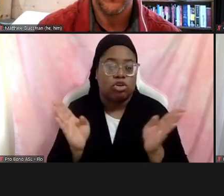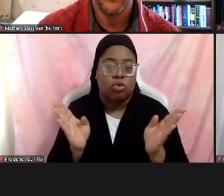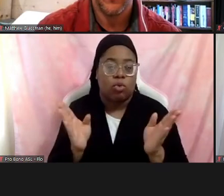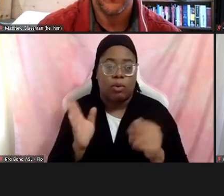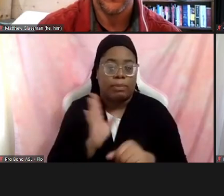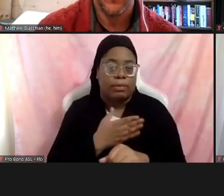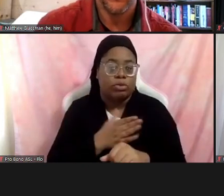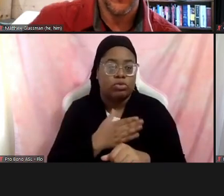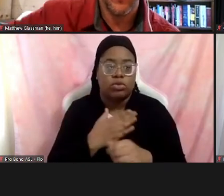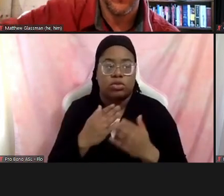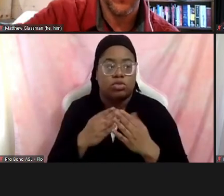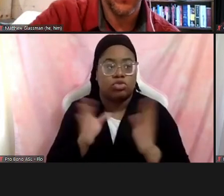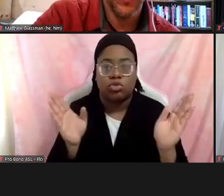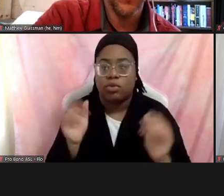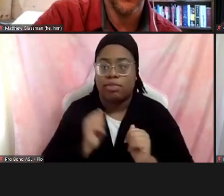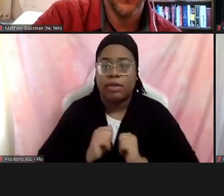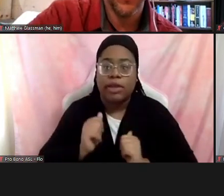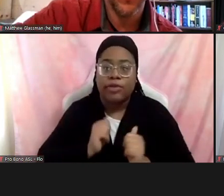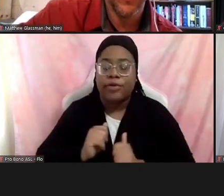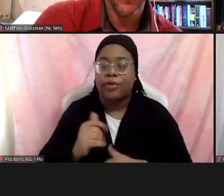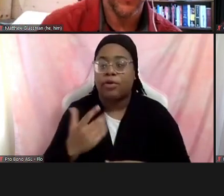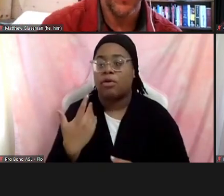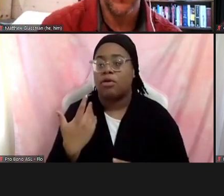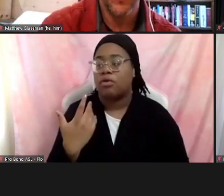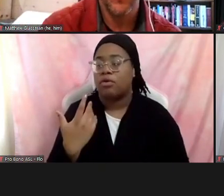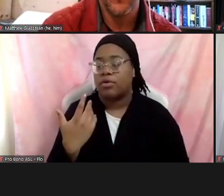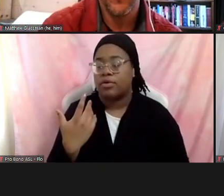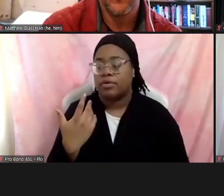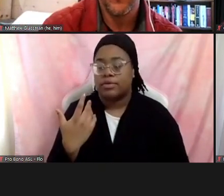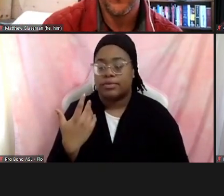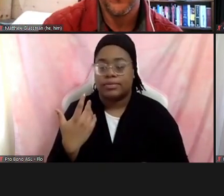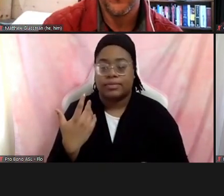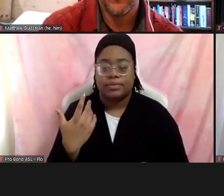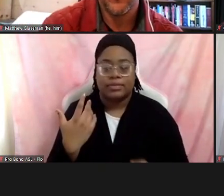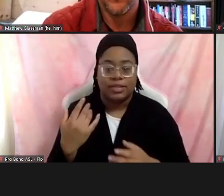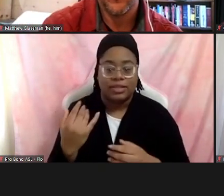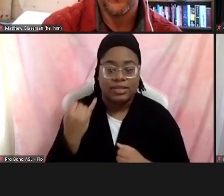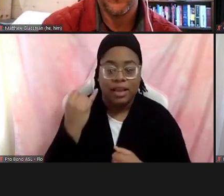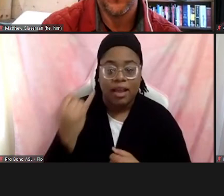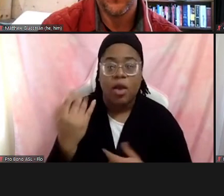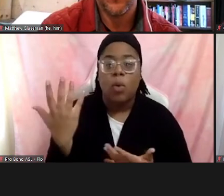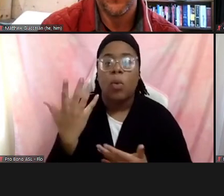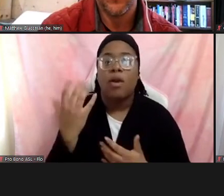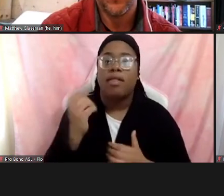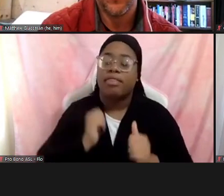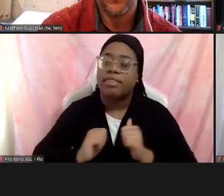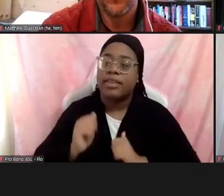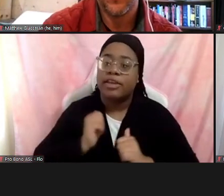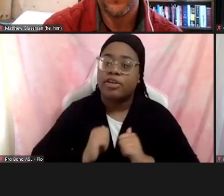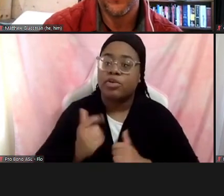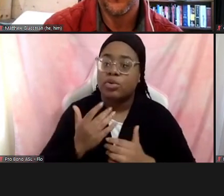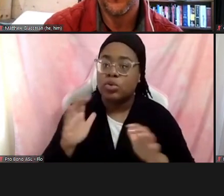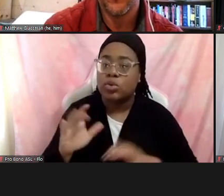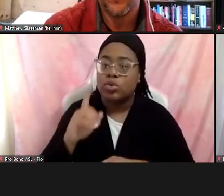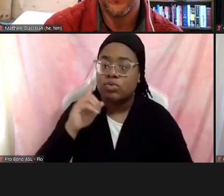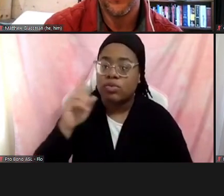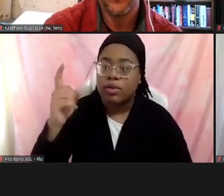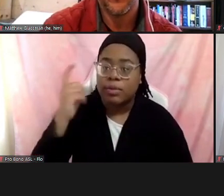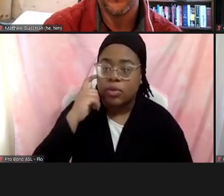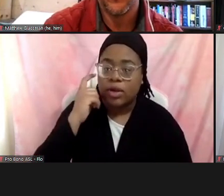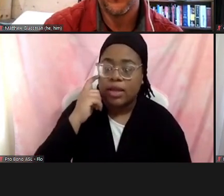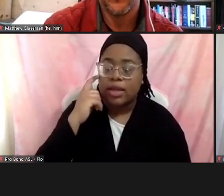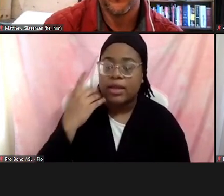music, but I also think about theater and the implications of what theater making does for the brain.